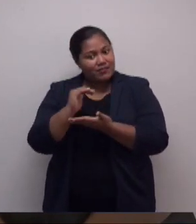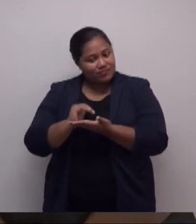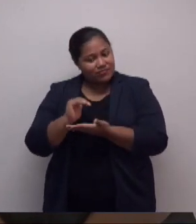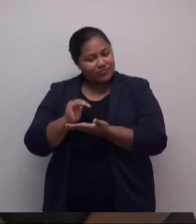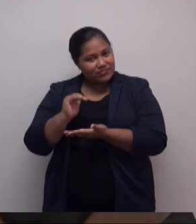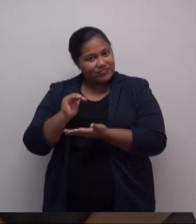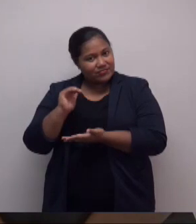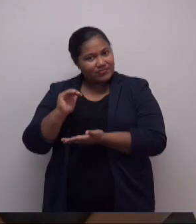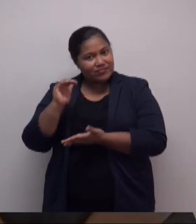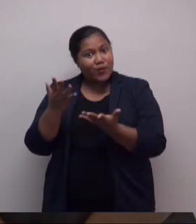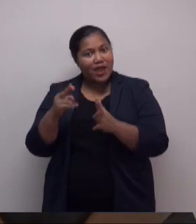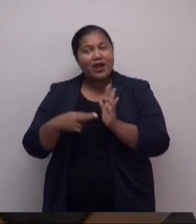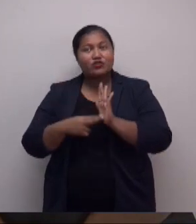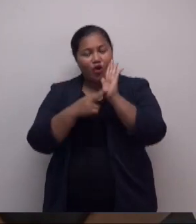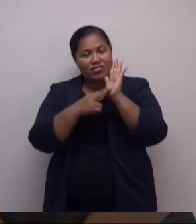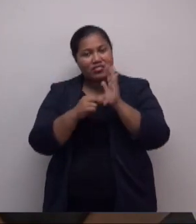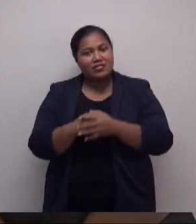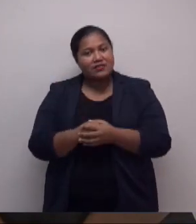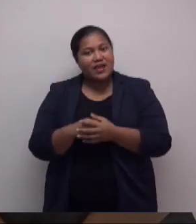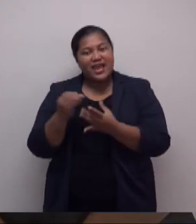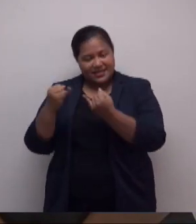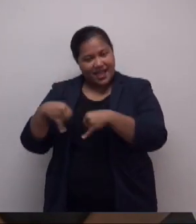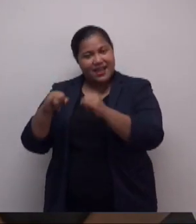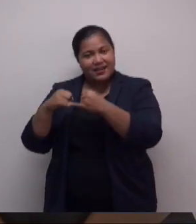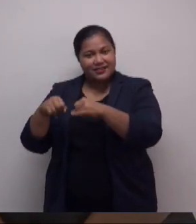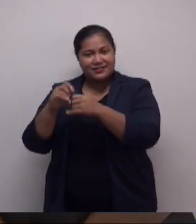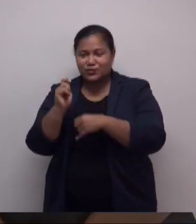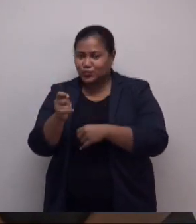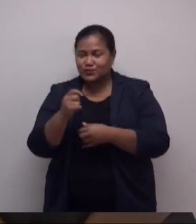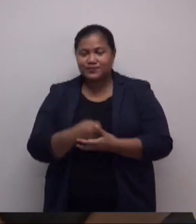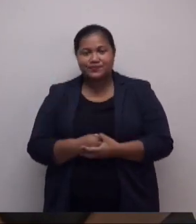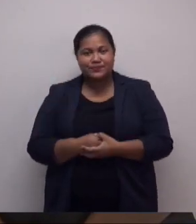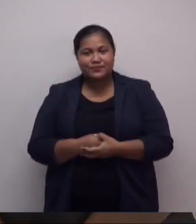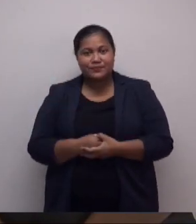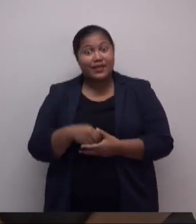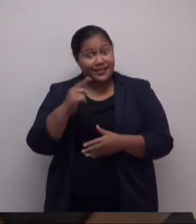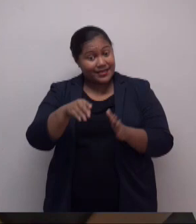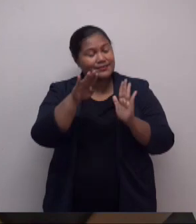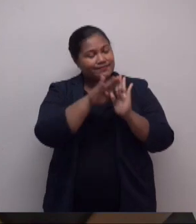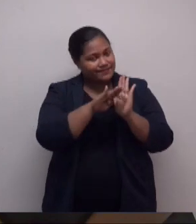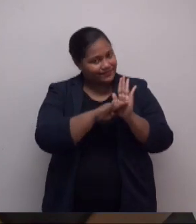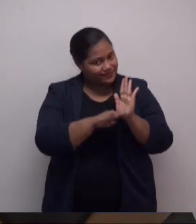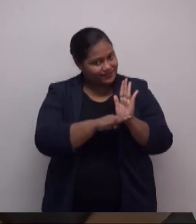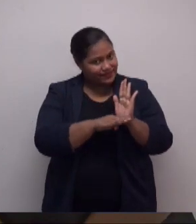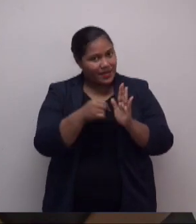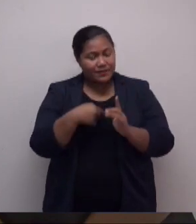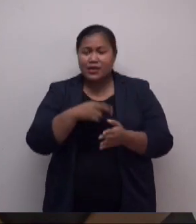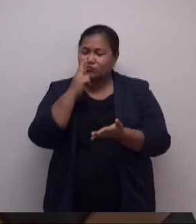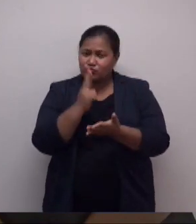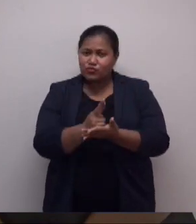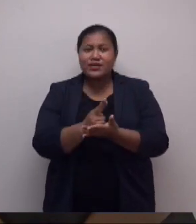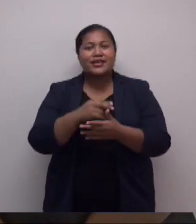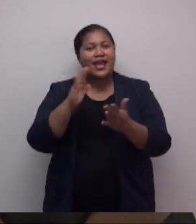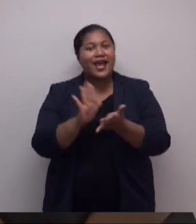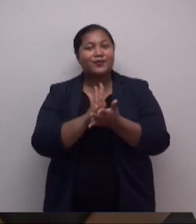rise in the Northern Division and the Maritime Islands. These are measures I'm truly happy to announce on